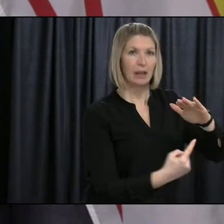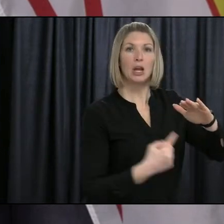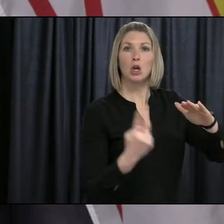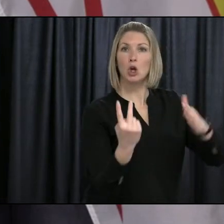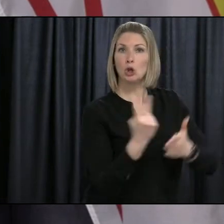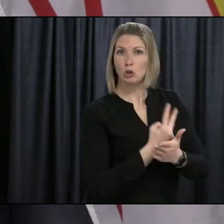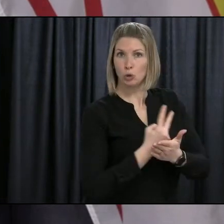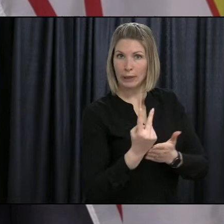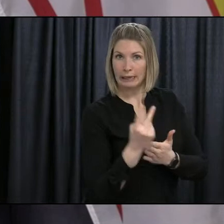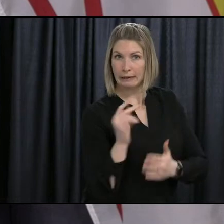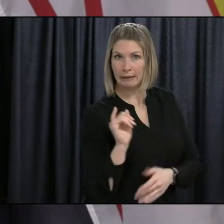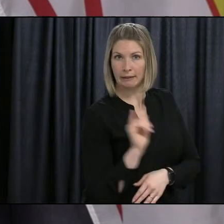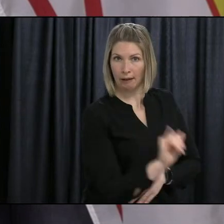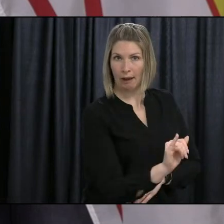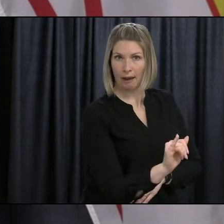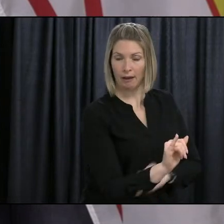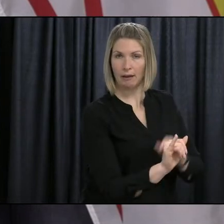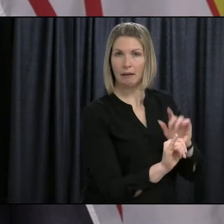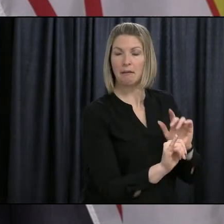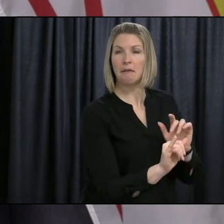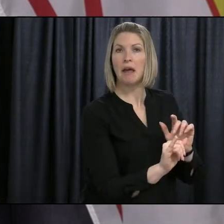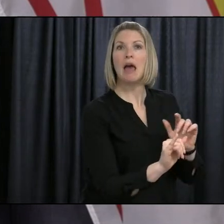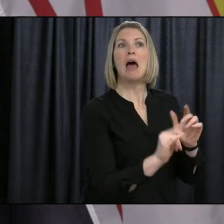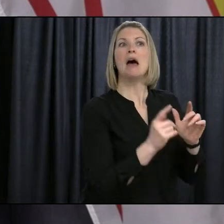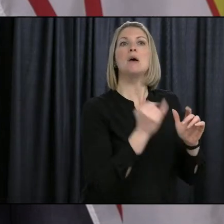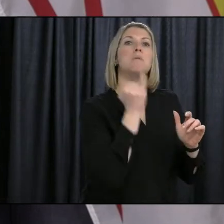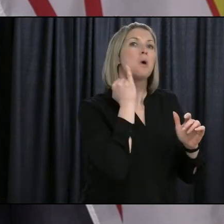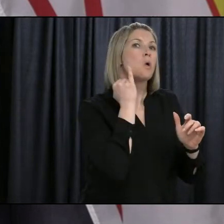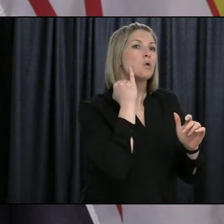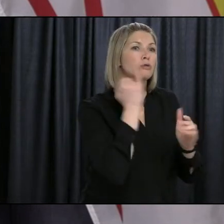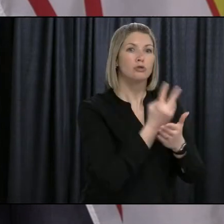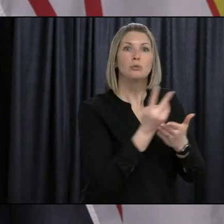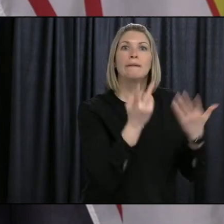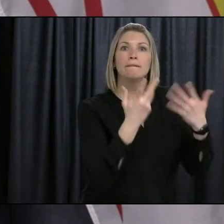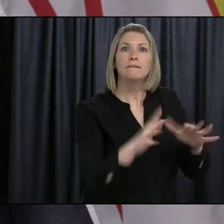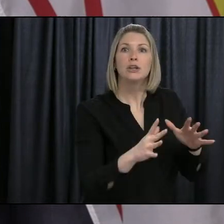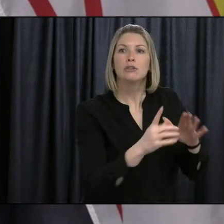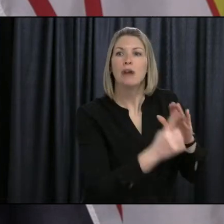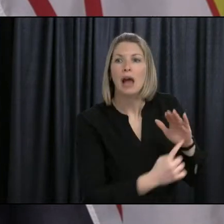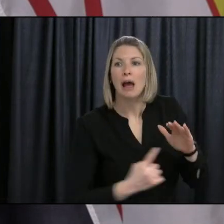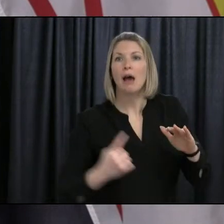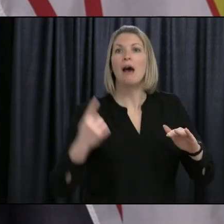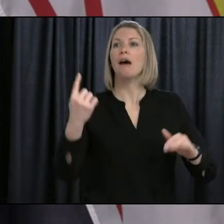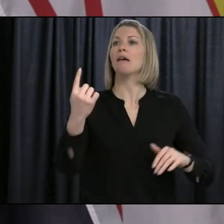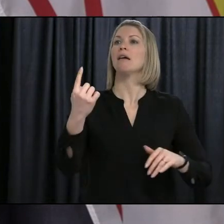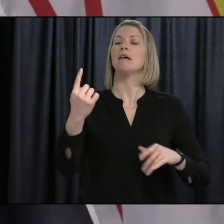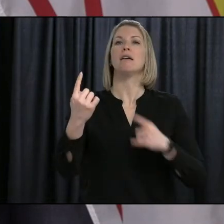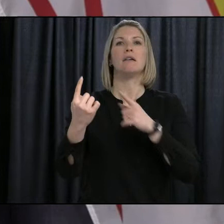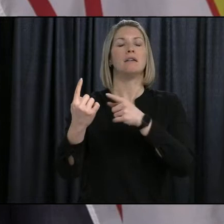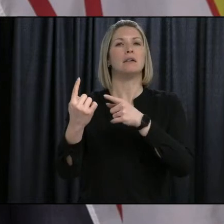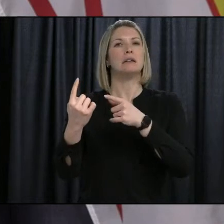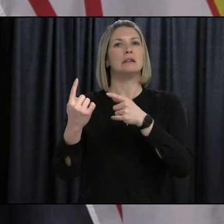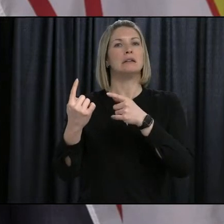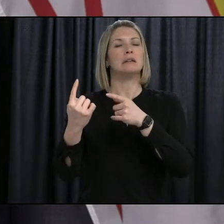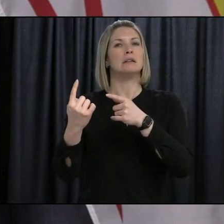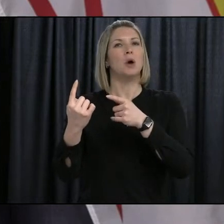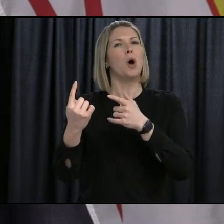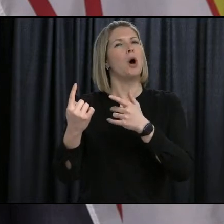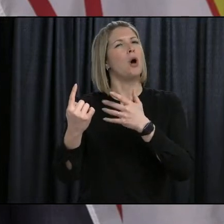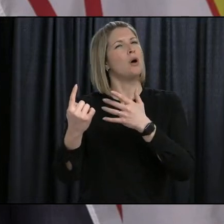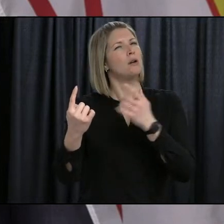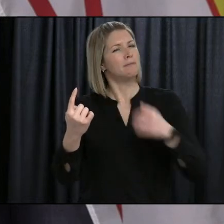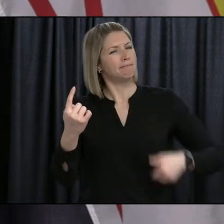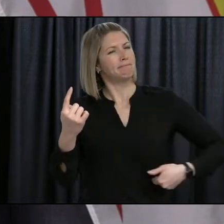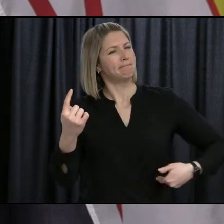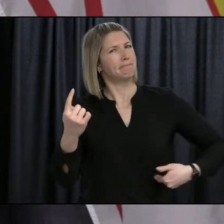develop COVID and be able to spread it without developing a whole lot of symptoms or any symptoms at all. And so we wanted